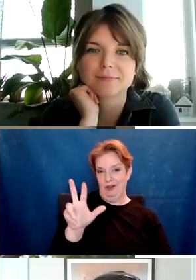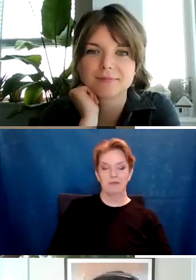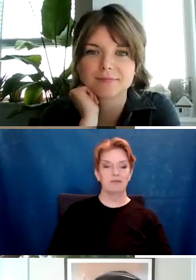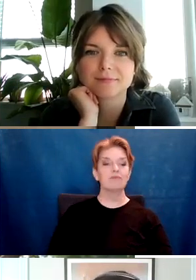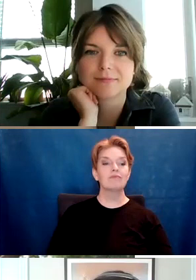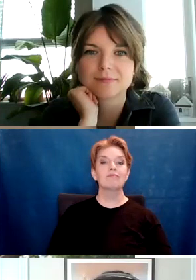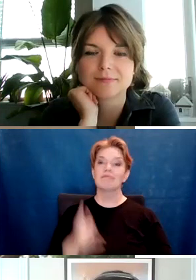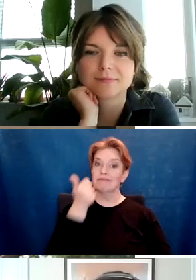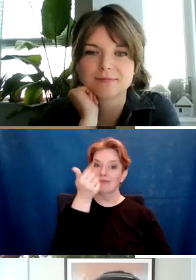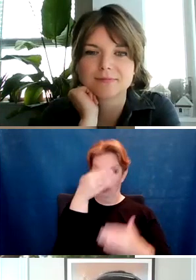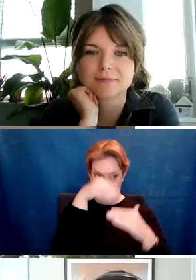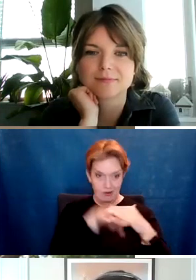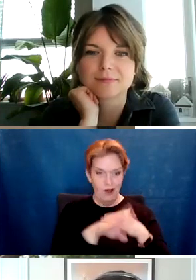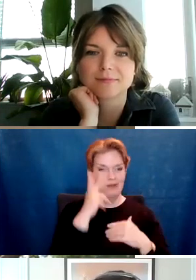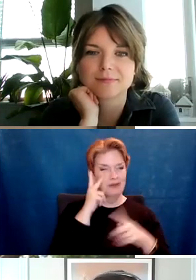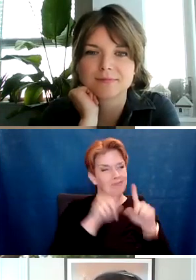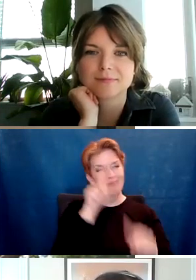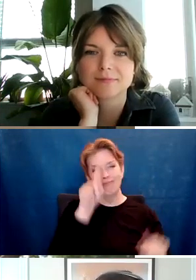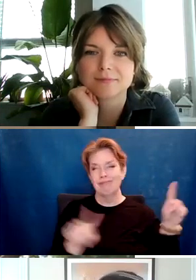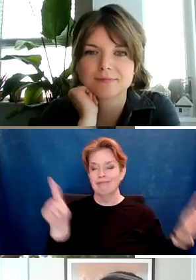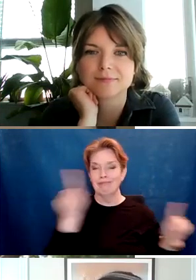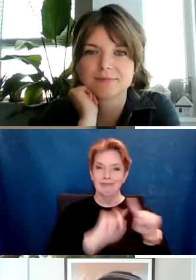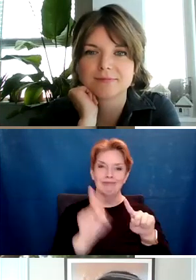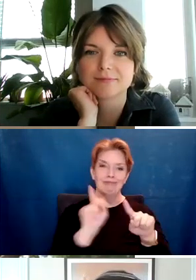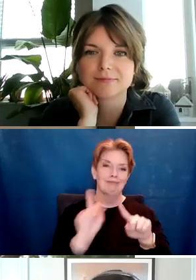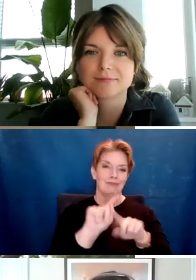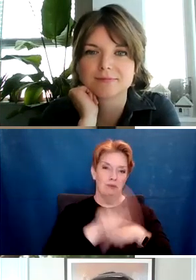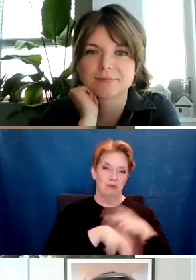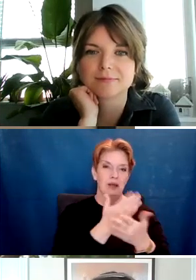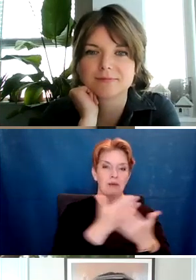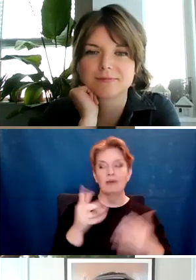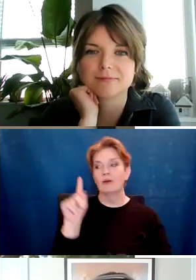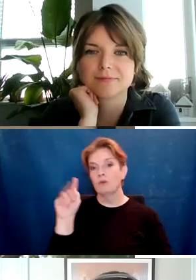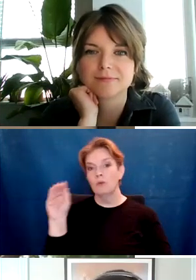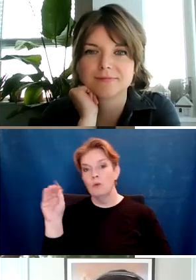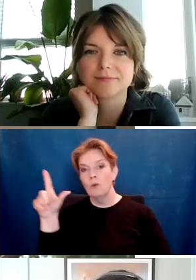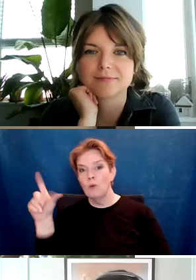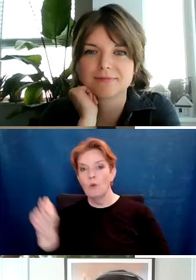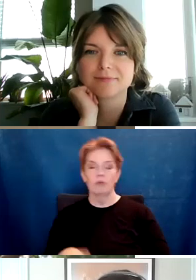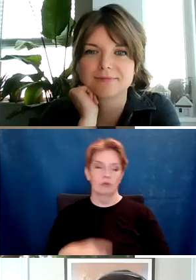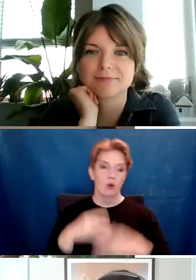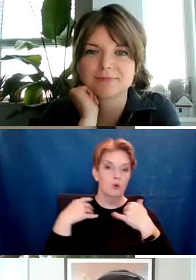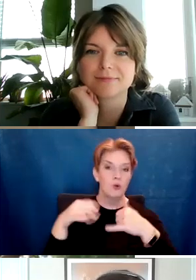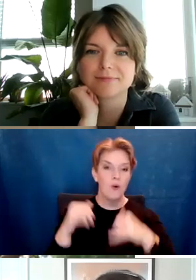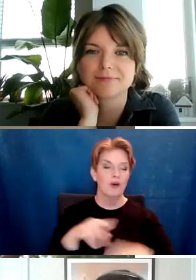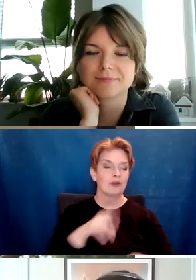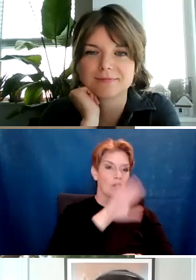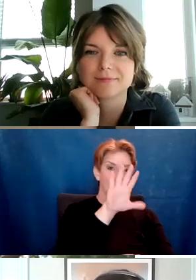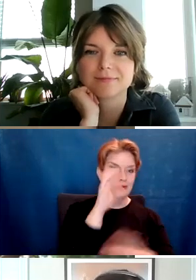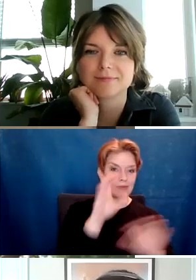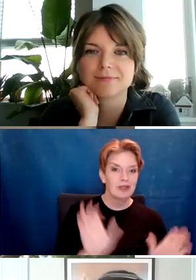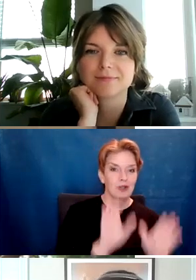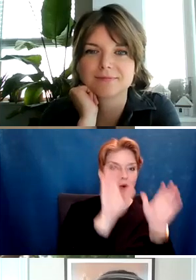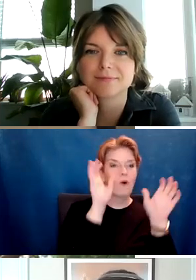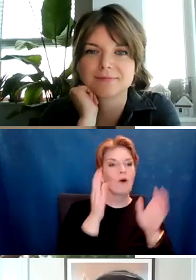will discover an eclectic selection of goods from general hardware and vintage toys to Christmas decorations and